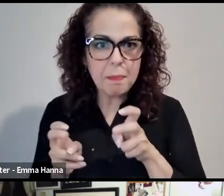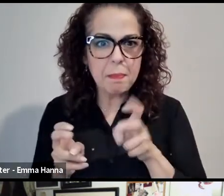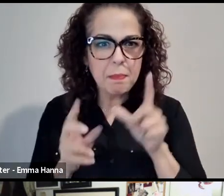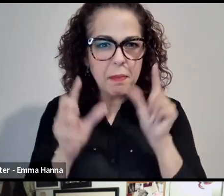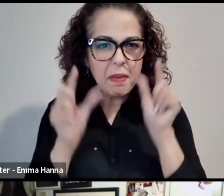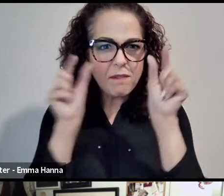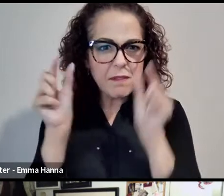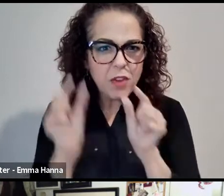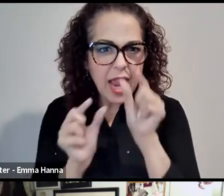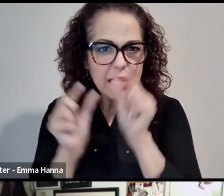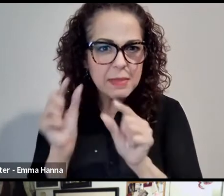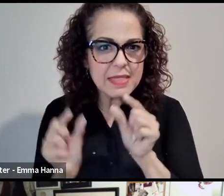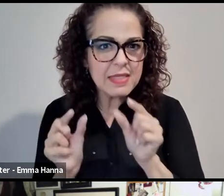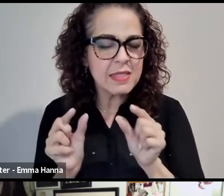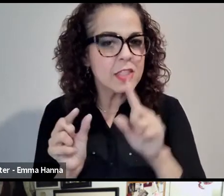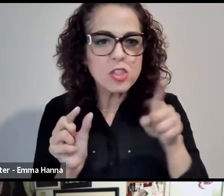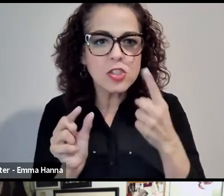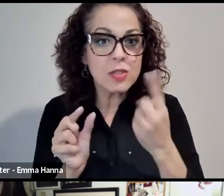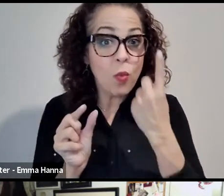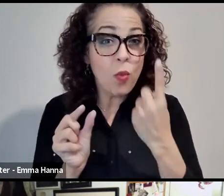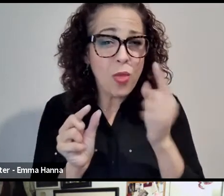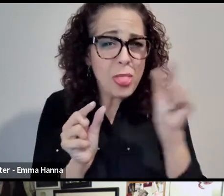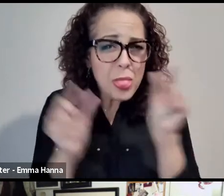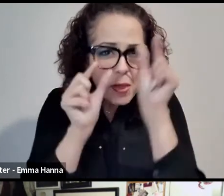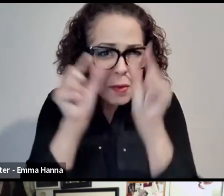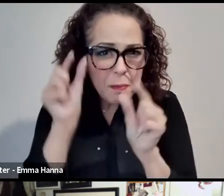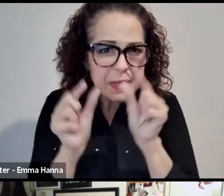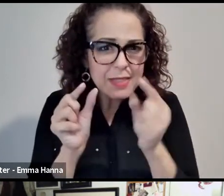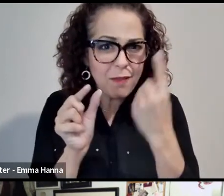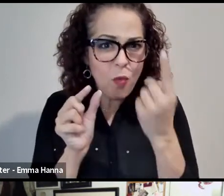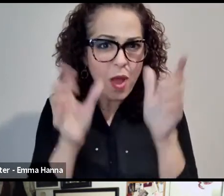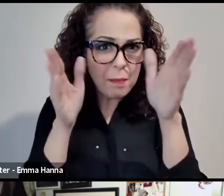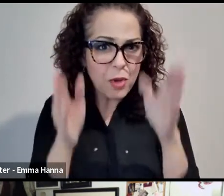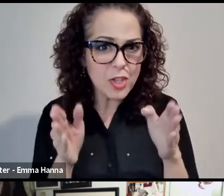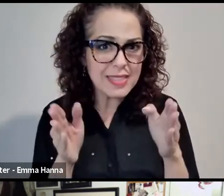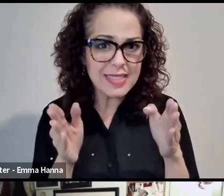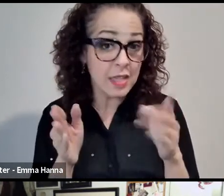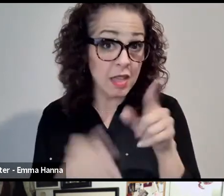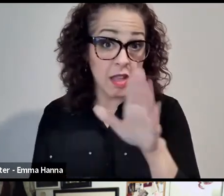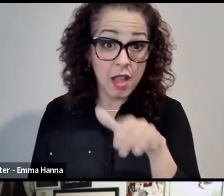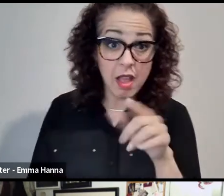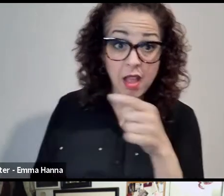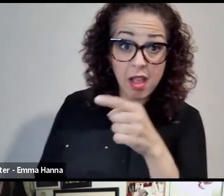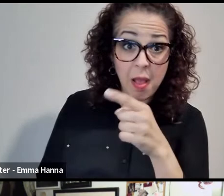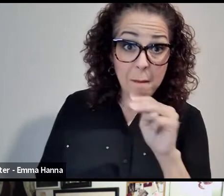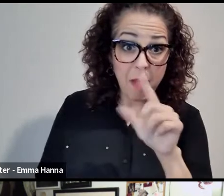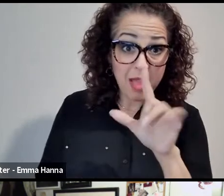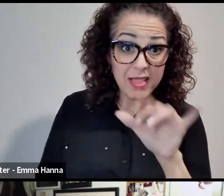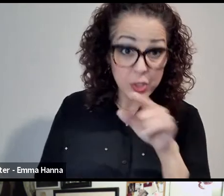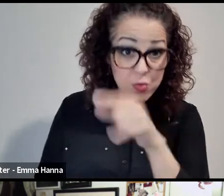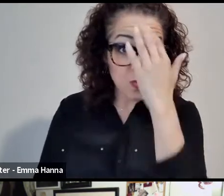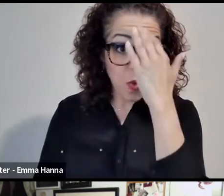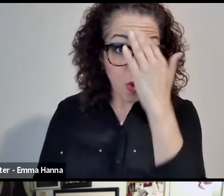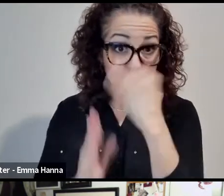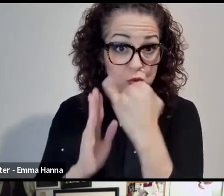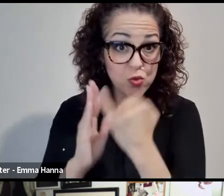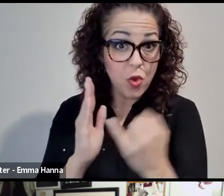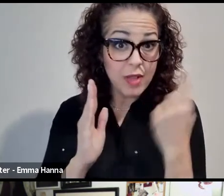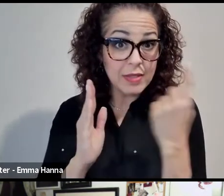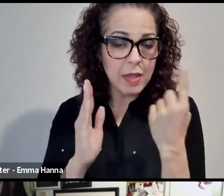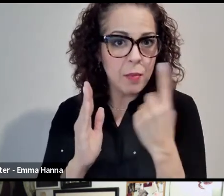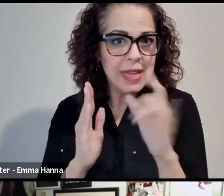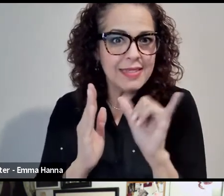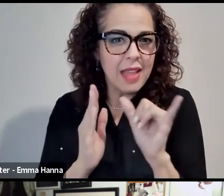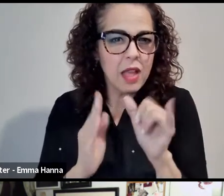of a person. And Molly, you know that doing a drawing of somebody, you're getting like a fleeting